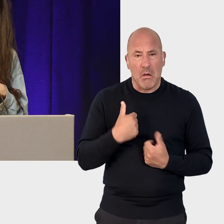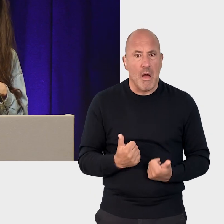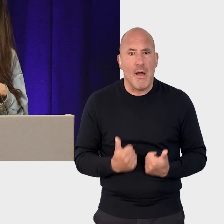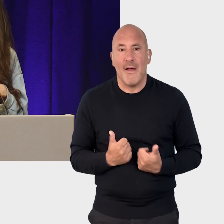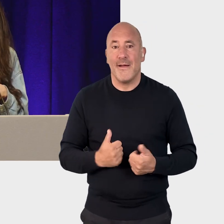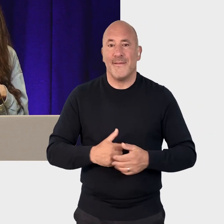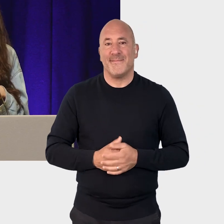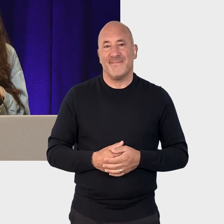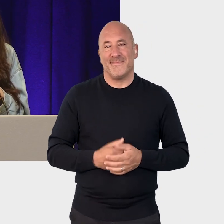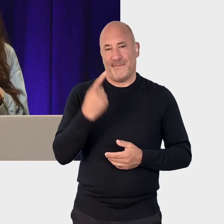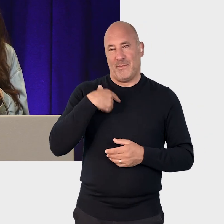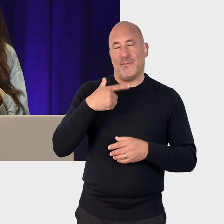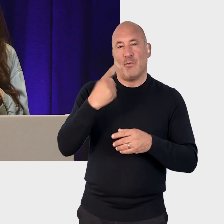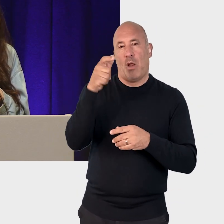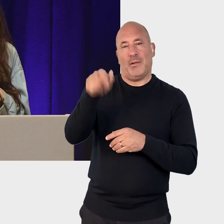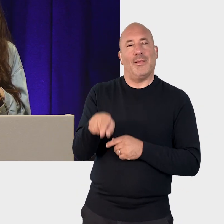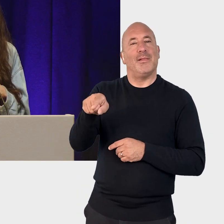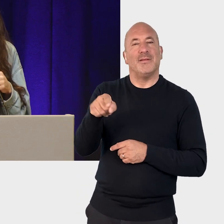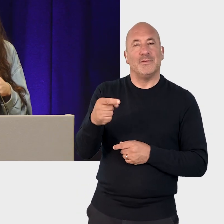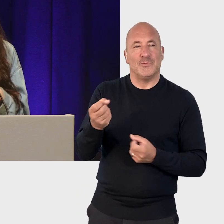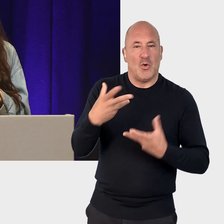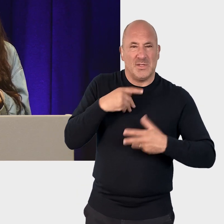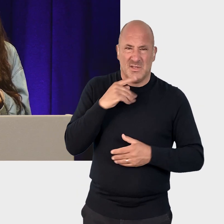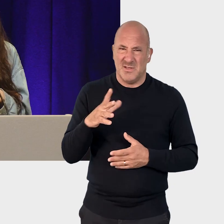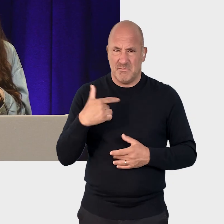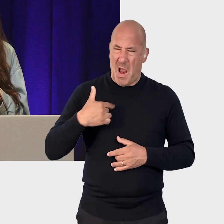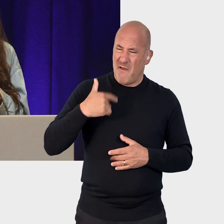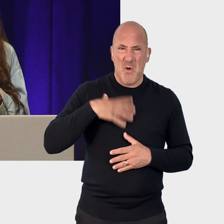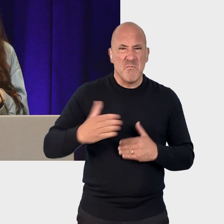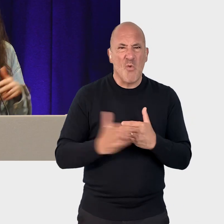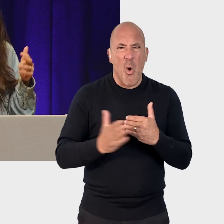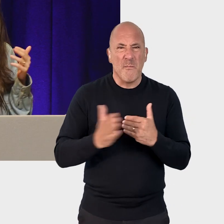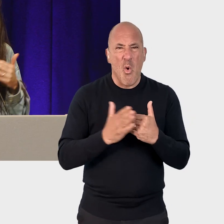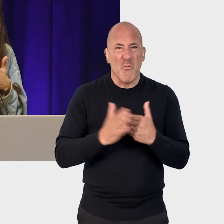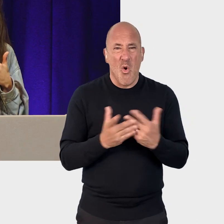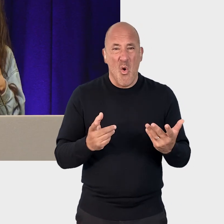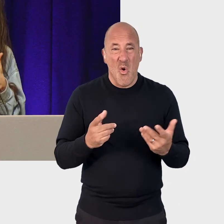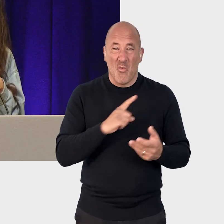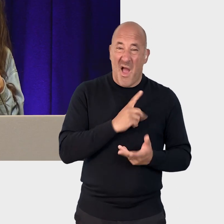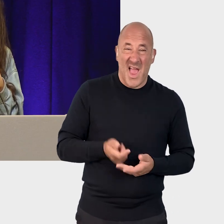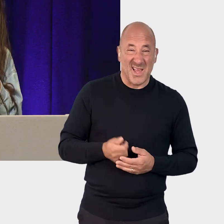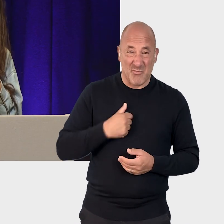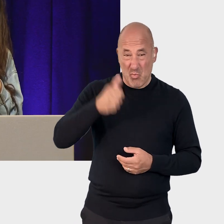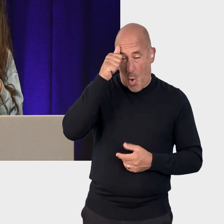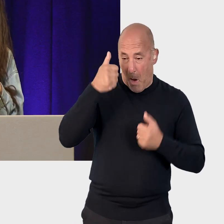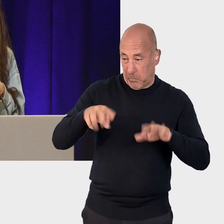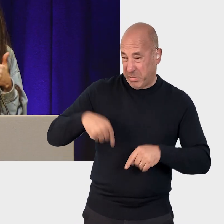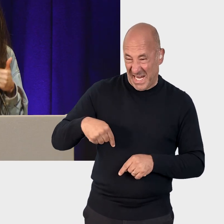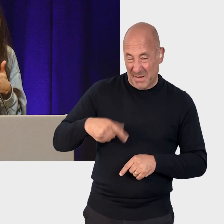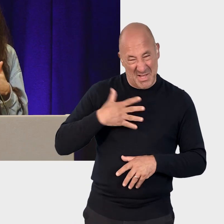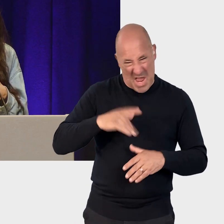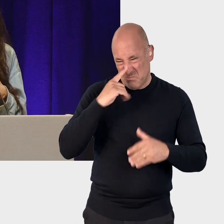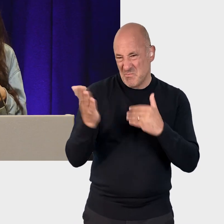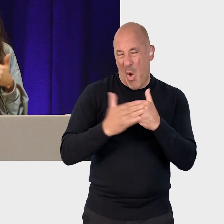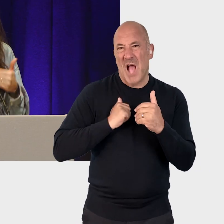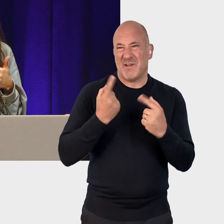see themselves differently as a result. As one of our community members once said, "I will always want more for my life because I will